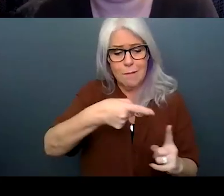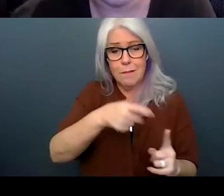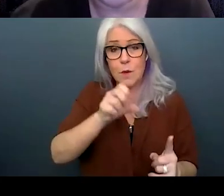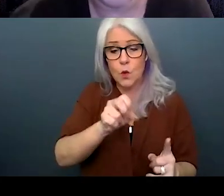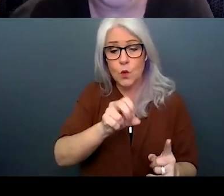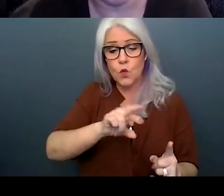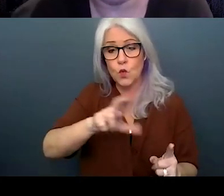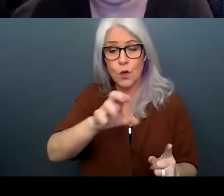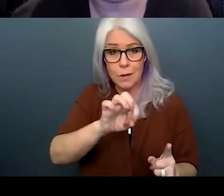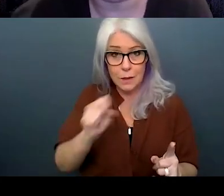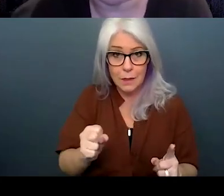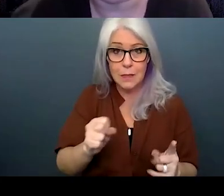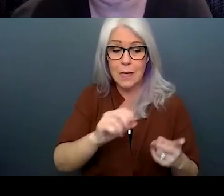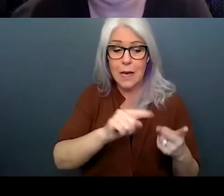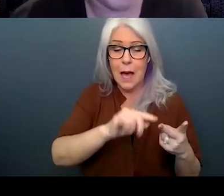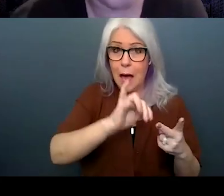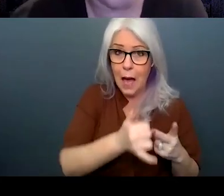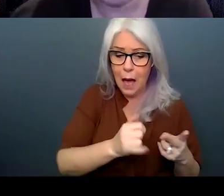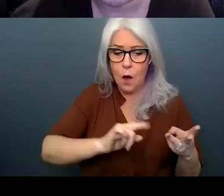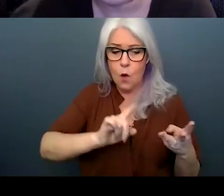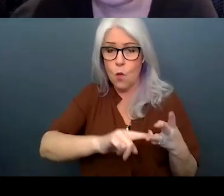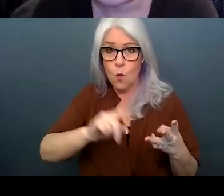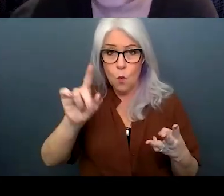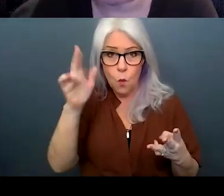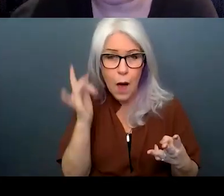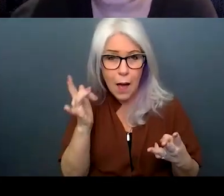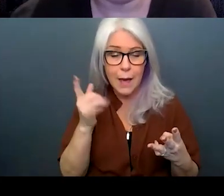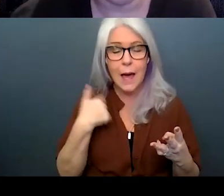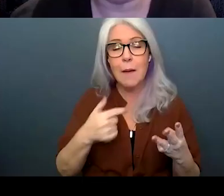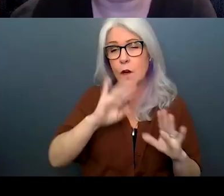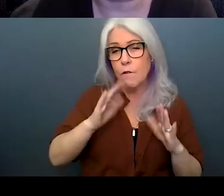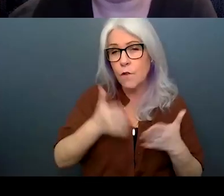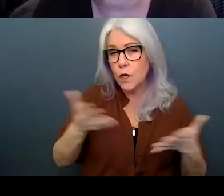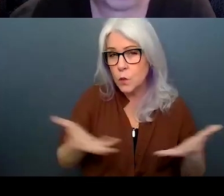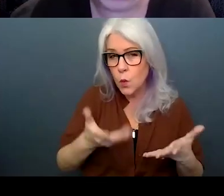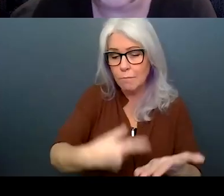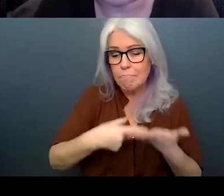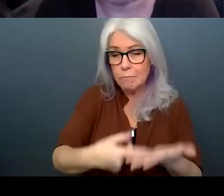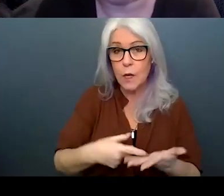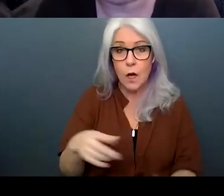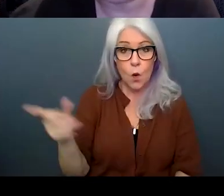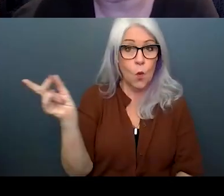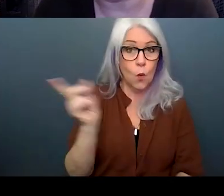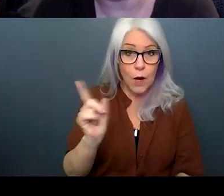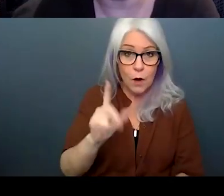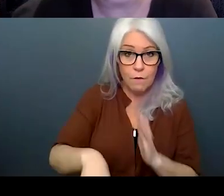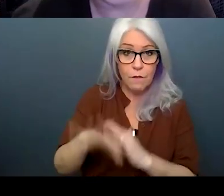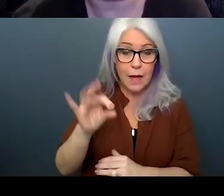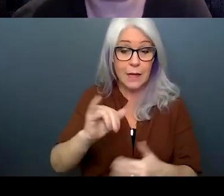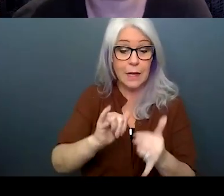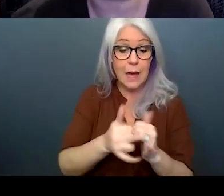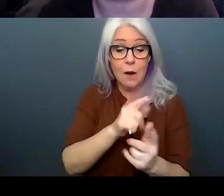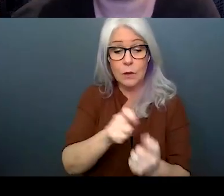cite them, I'm going to really focus on where to find them, and more information about how to cite them. So